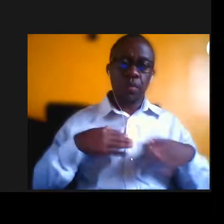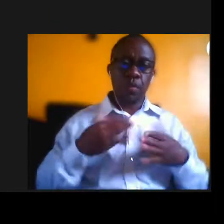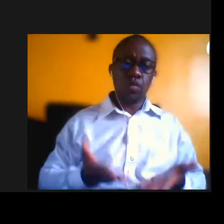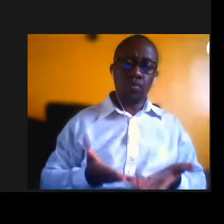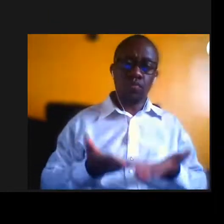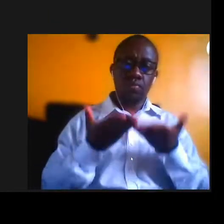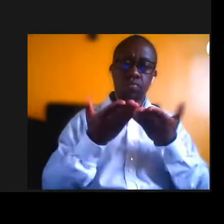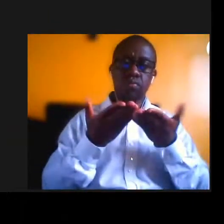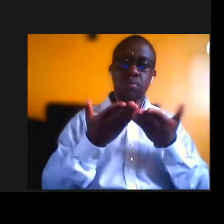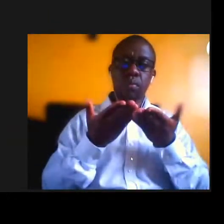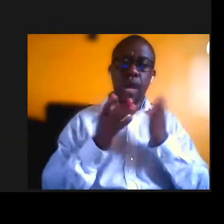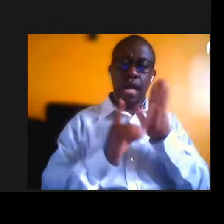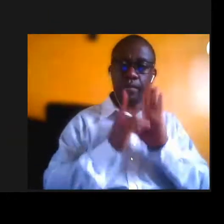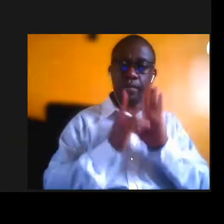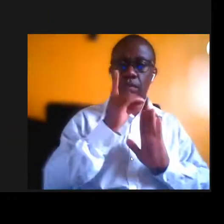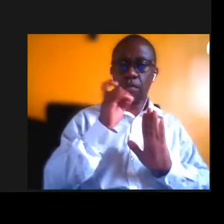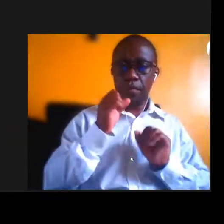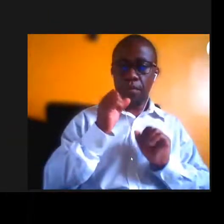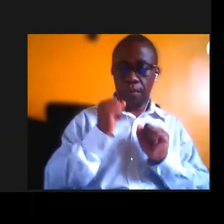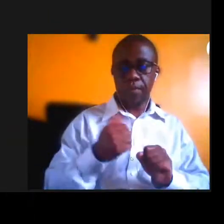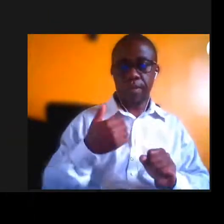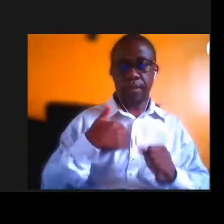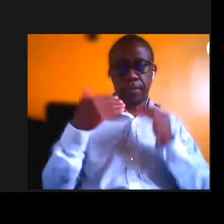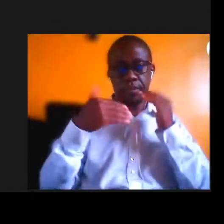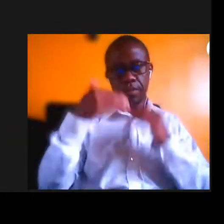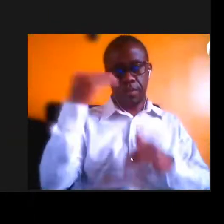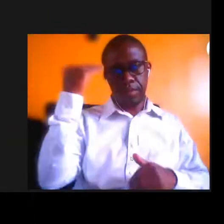they need to have a profession